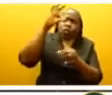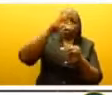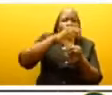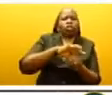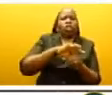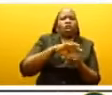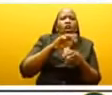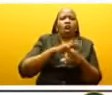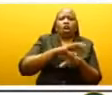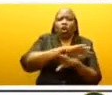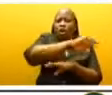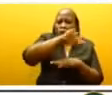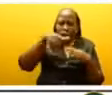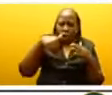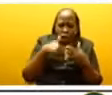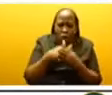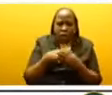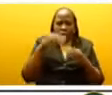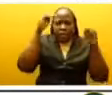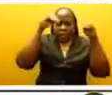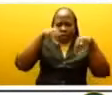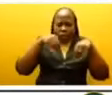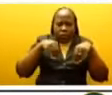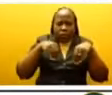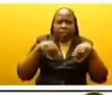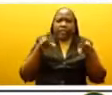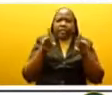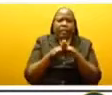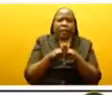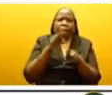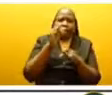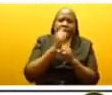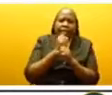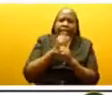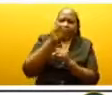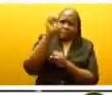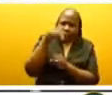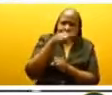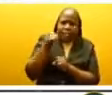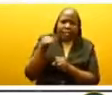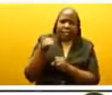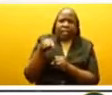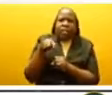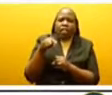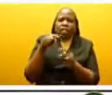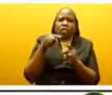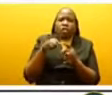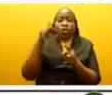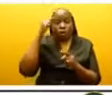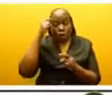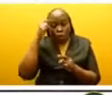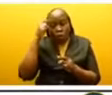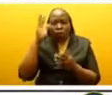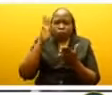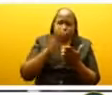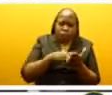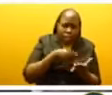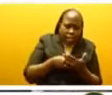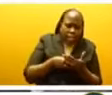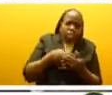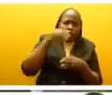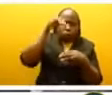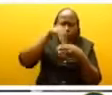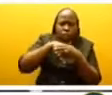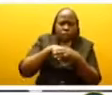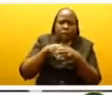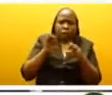elections. 69.3 makes it an offense for a person to knowingly fail to place his or her ballot paper